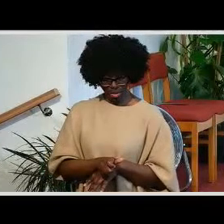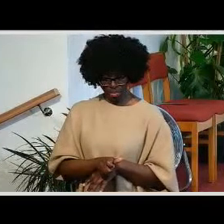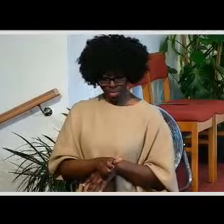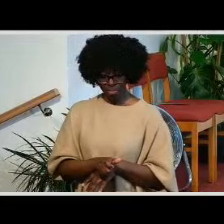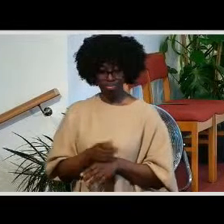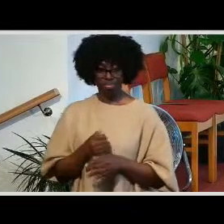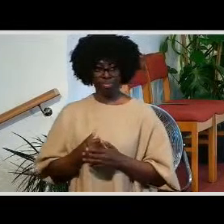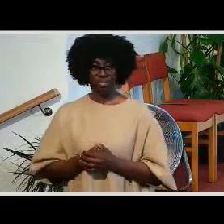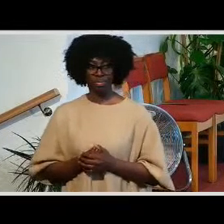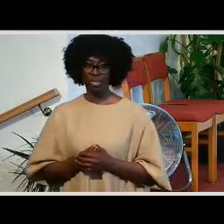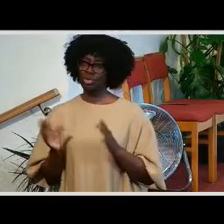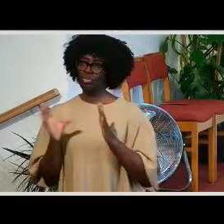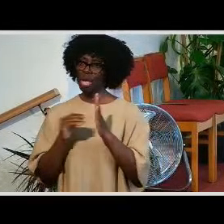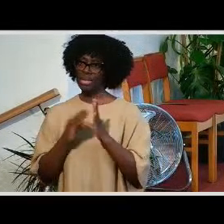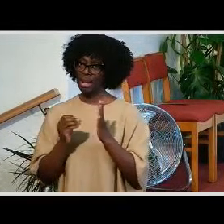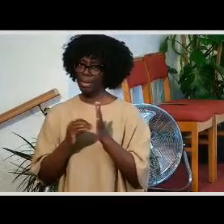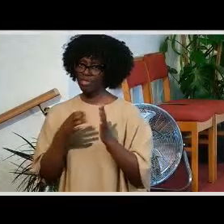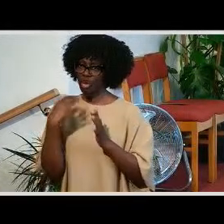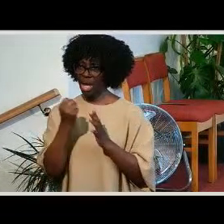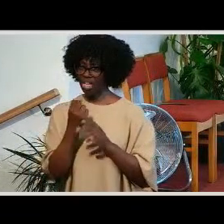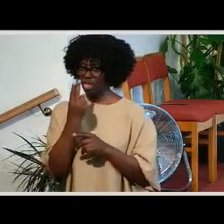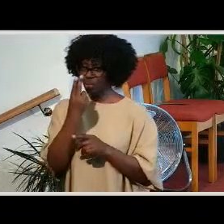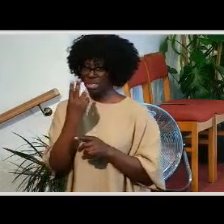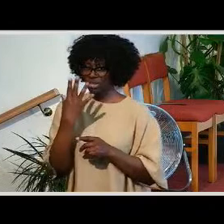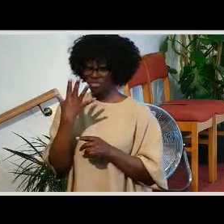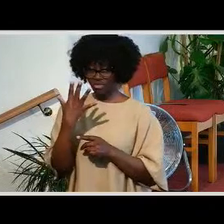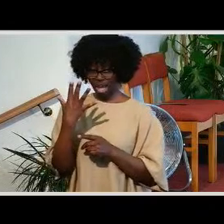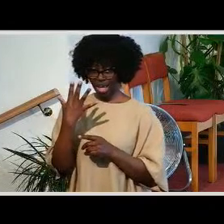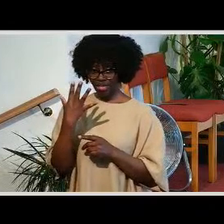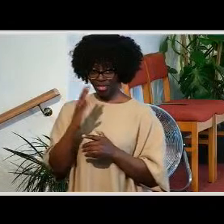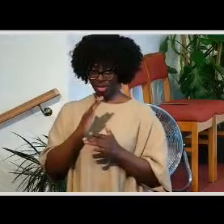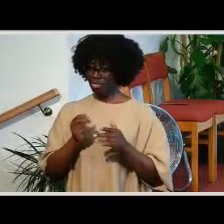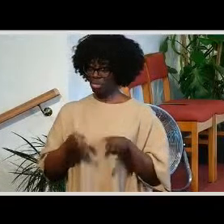building and you have someone who has got no legs,